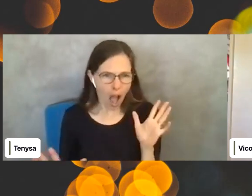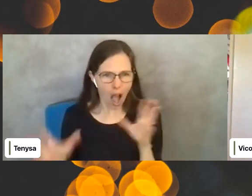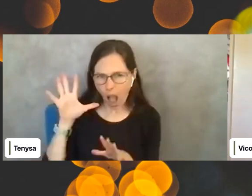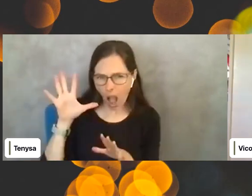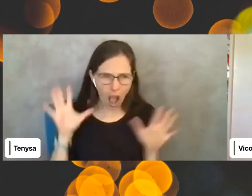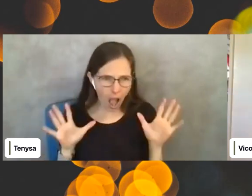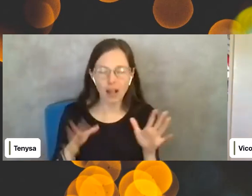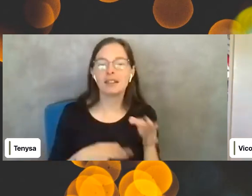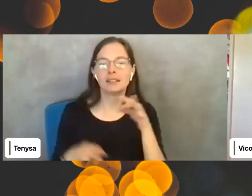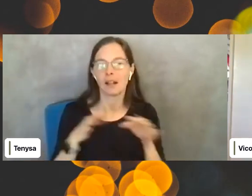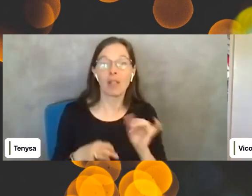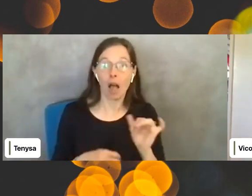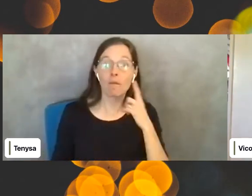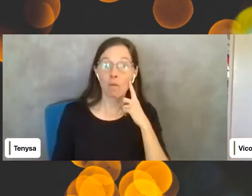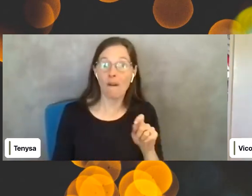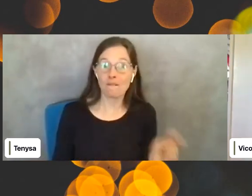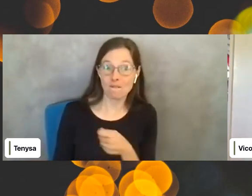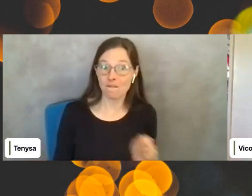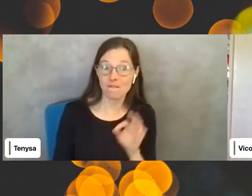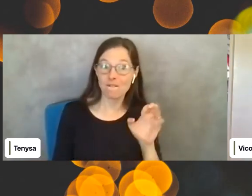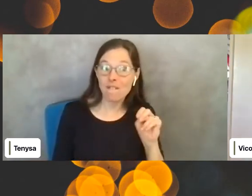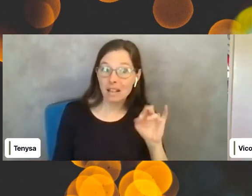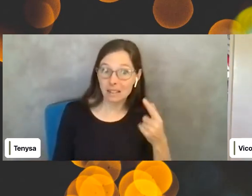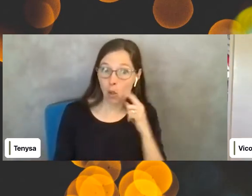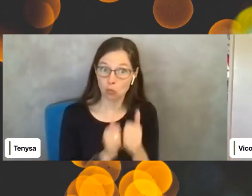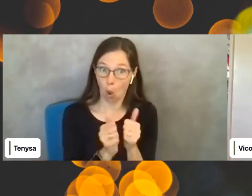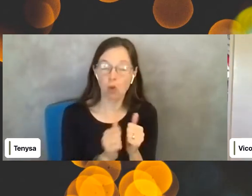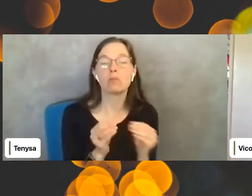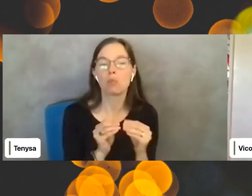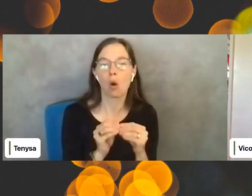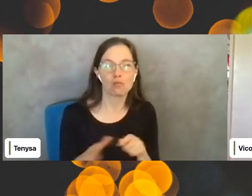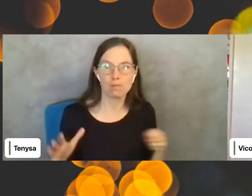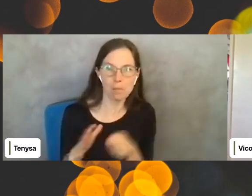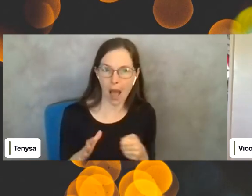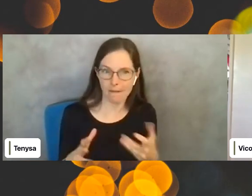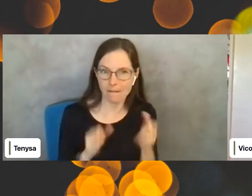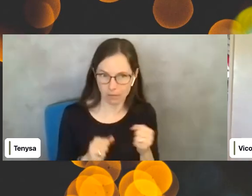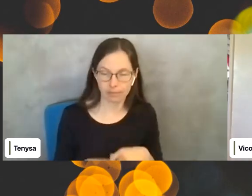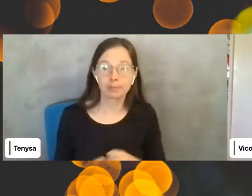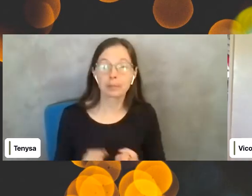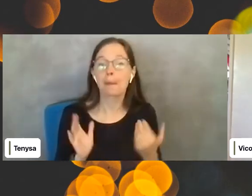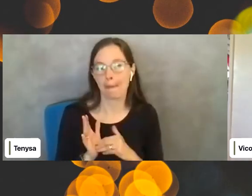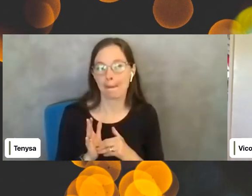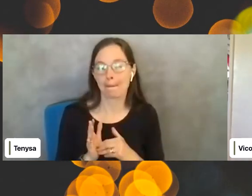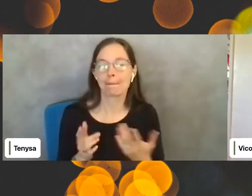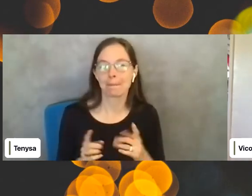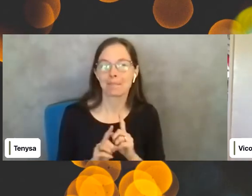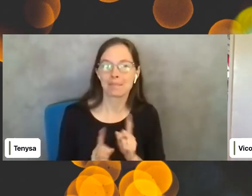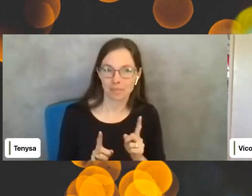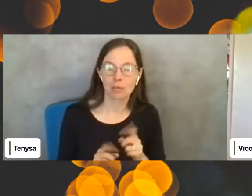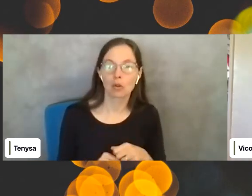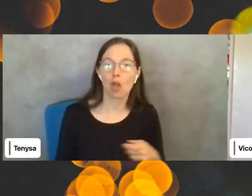you know, versus like for fencing, you want to really get in there quickly. So again, difference between